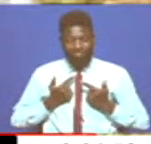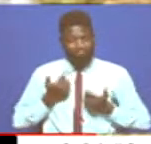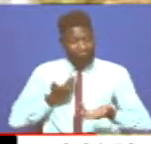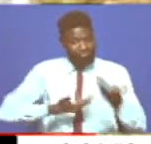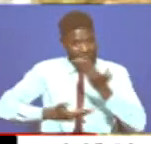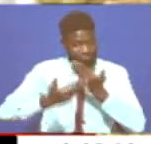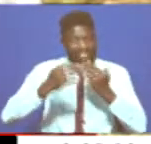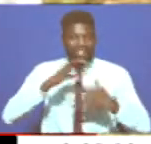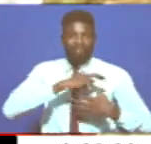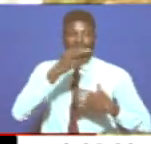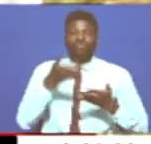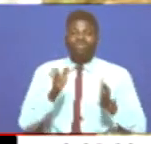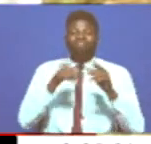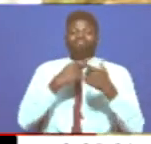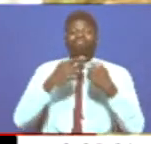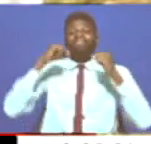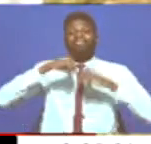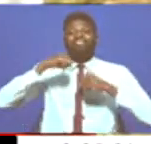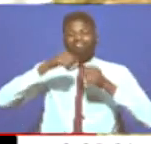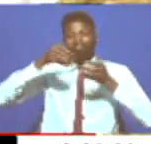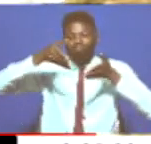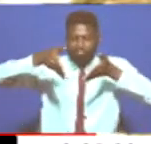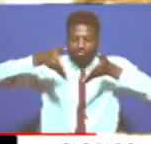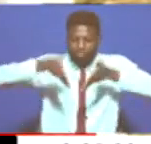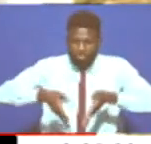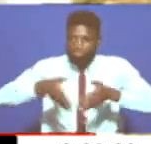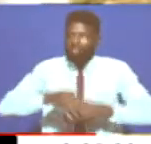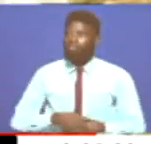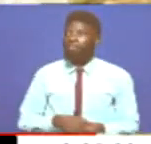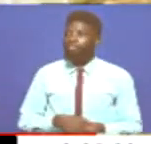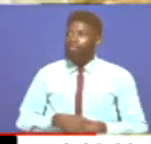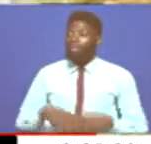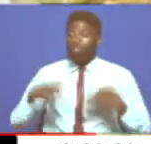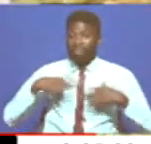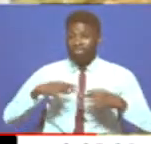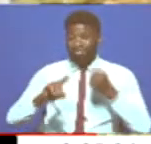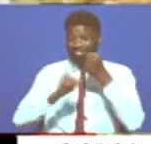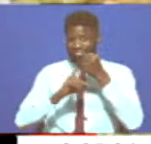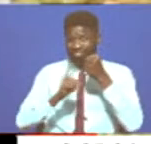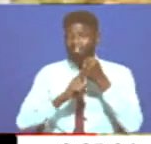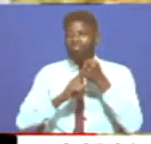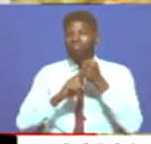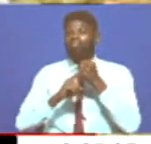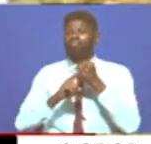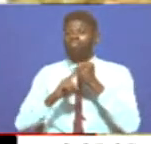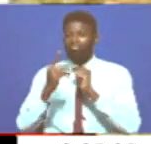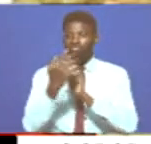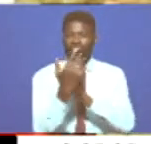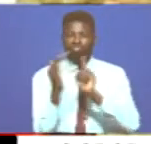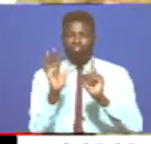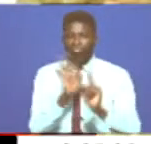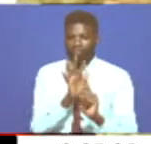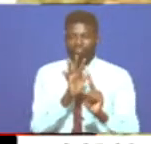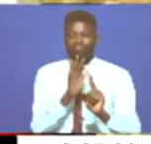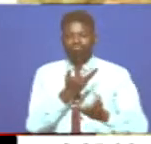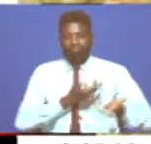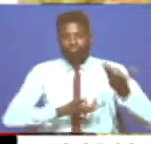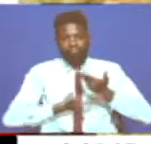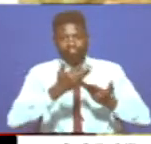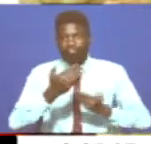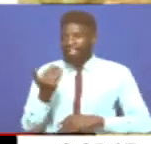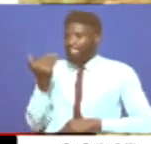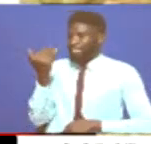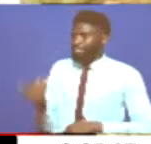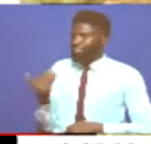hii watu tunatakuwa watu kama sita hivi wanaenda kuzungumza na yeye. Hapa hakuna mtoto kama wewe uwezo kanyaga hapo mali